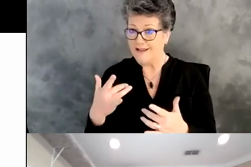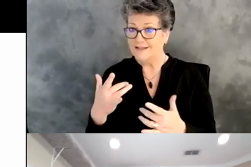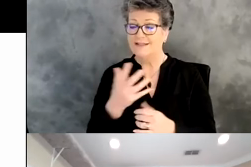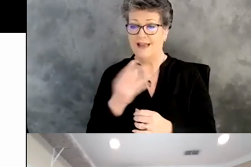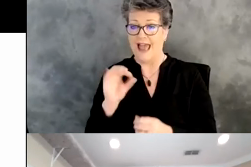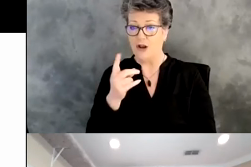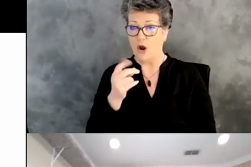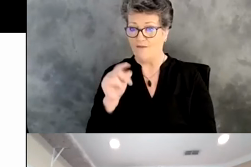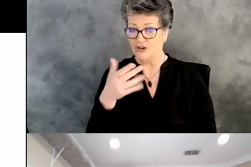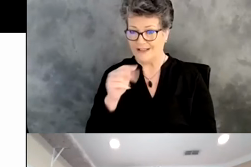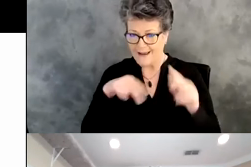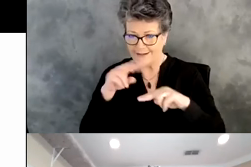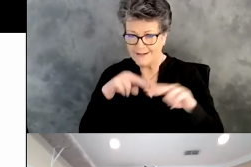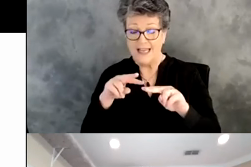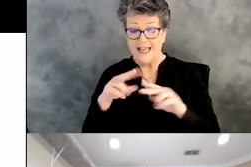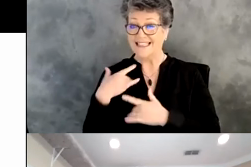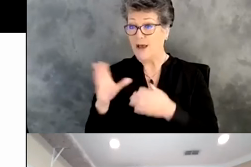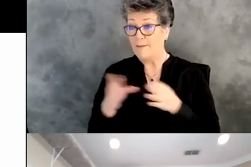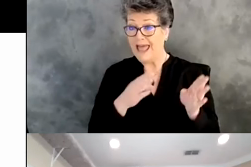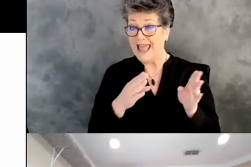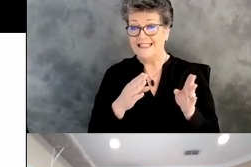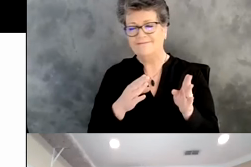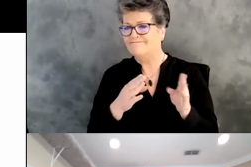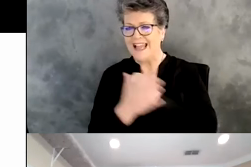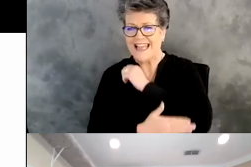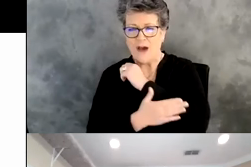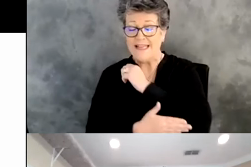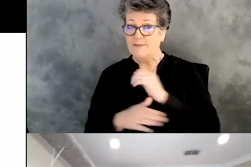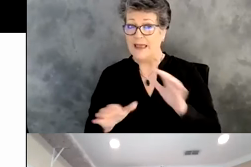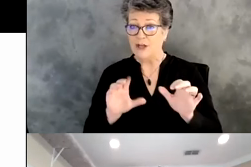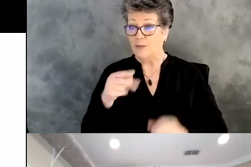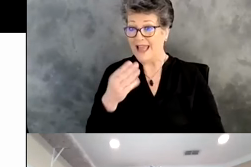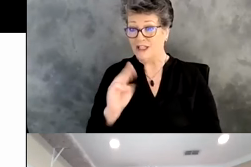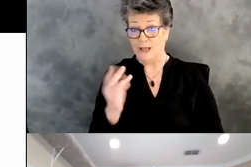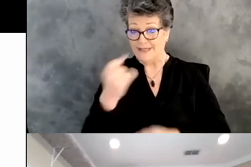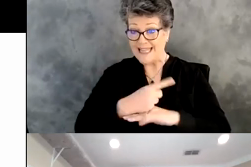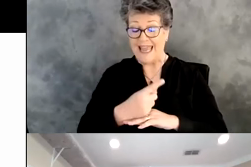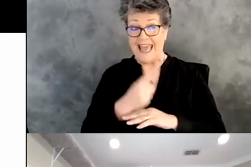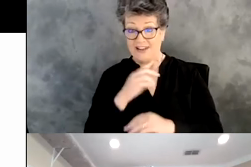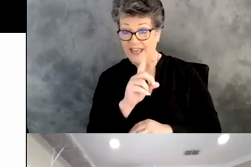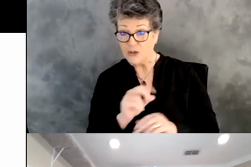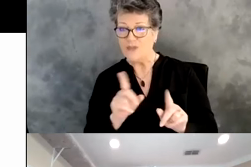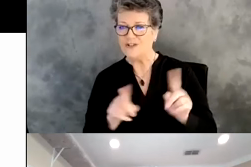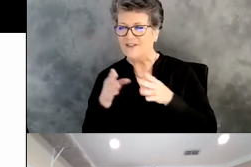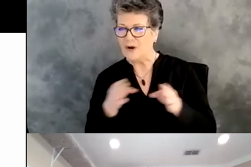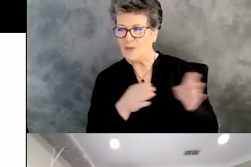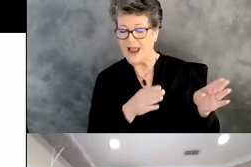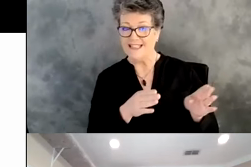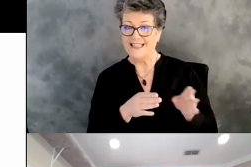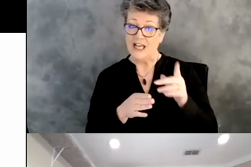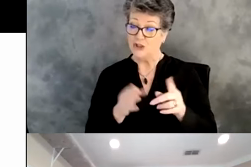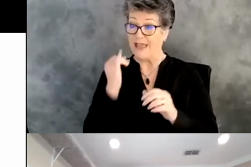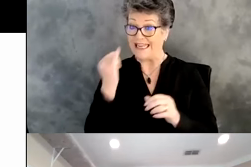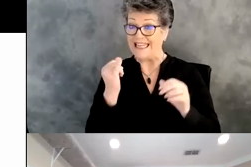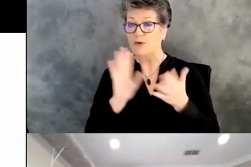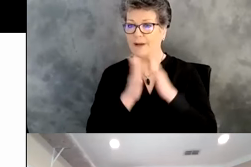plans may not do population health management today, and if they do, they have different methodologies. And so the idea is that we would